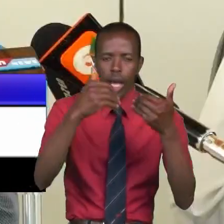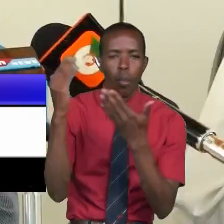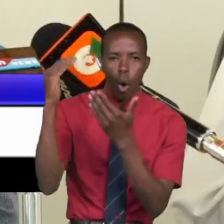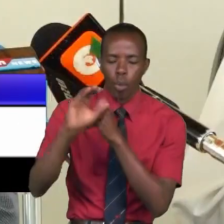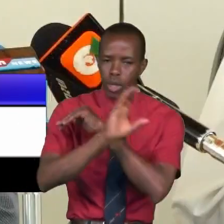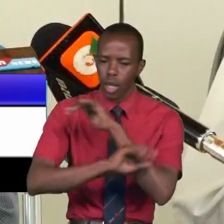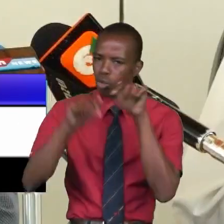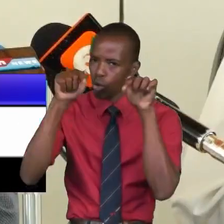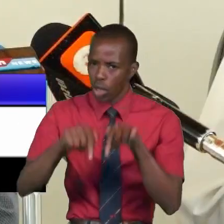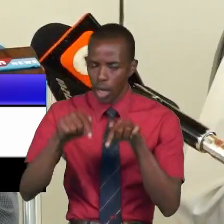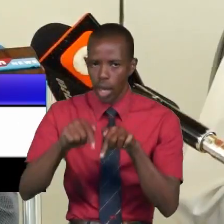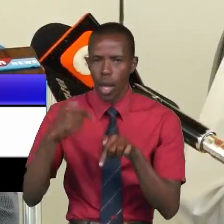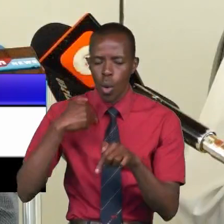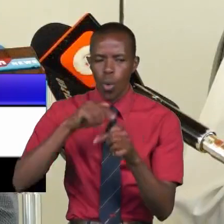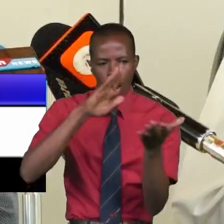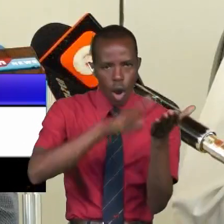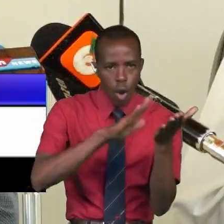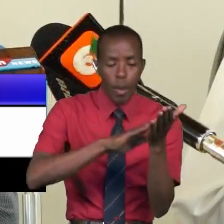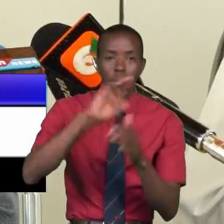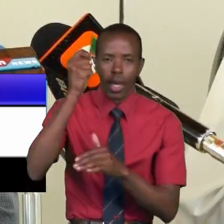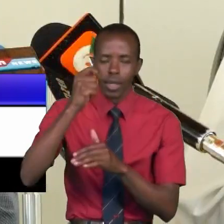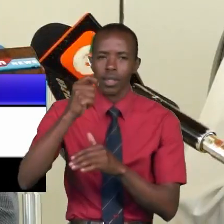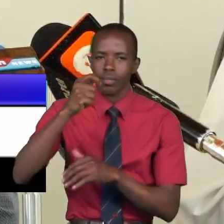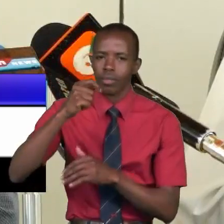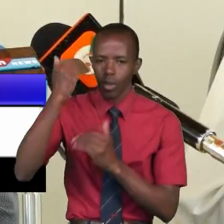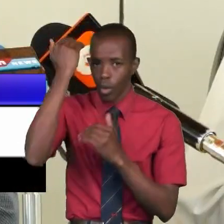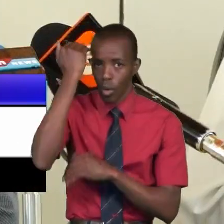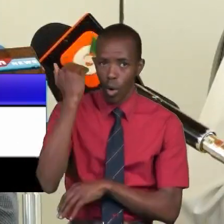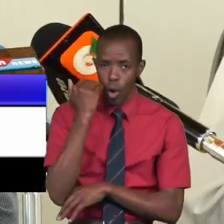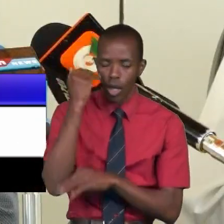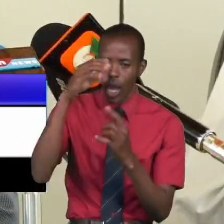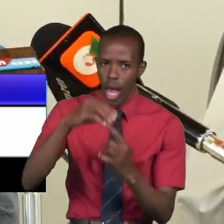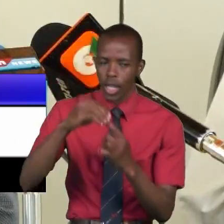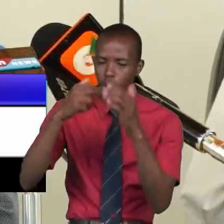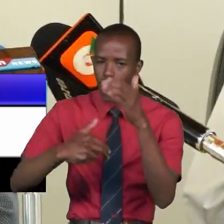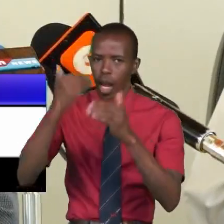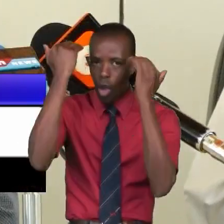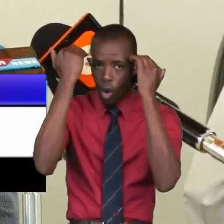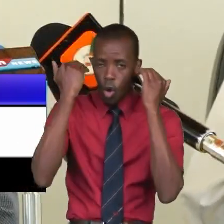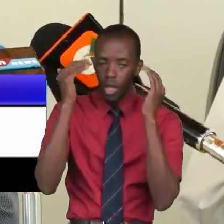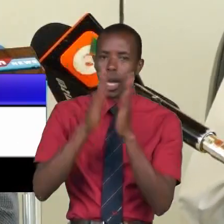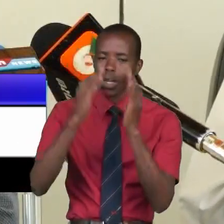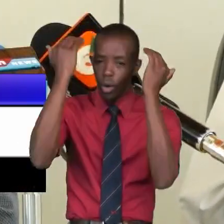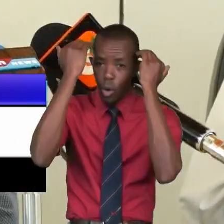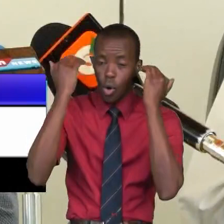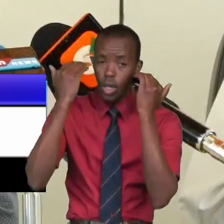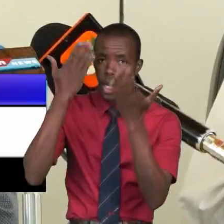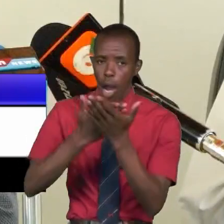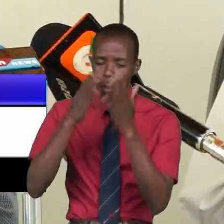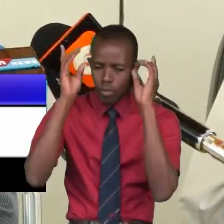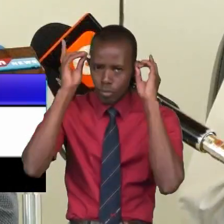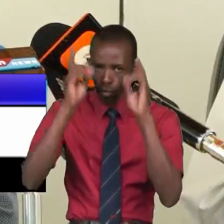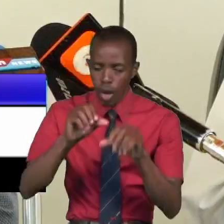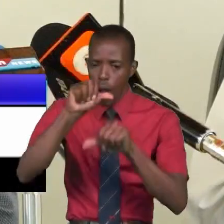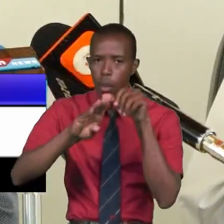Today, we commend the Kenyan judiciary, particularly the High Court and the Court of Appeal, in their ruling on